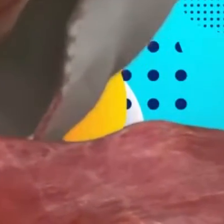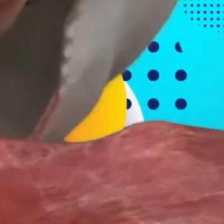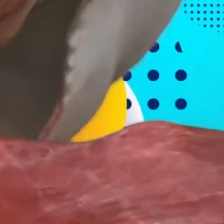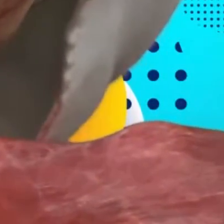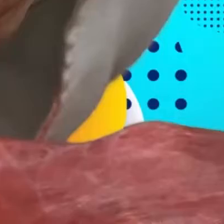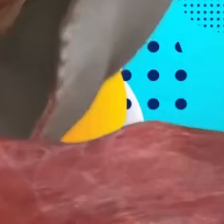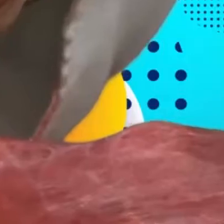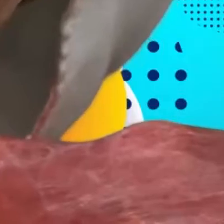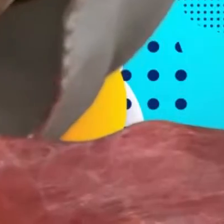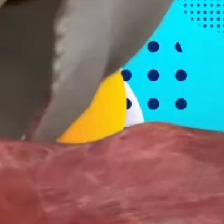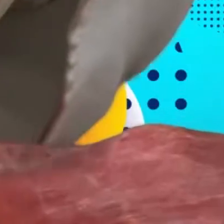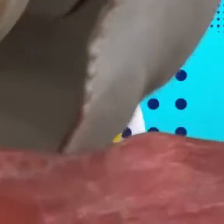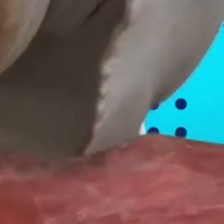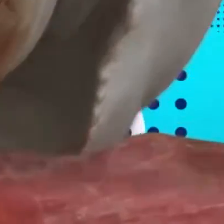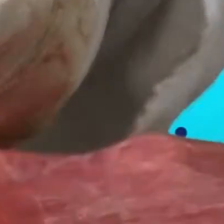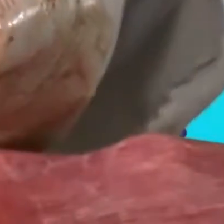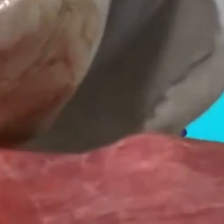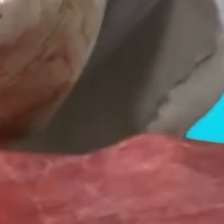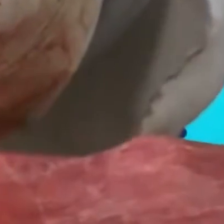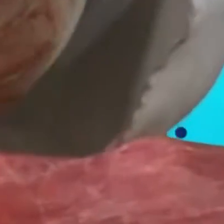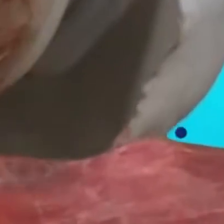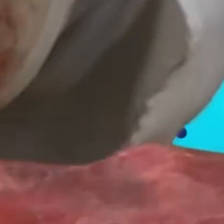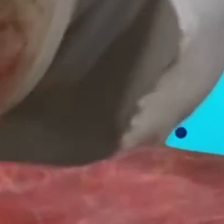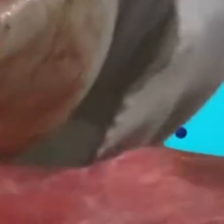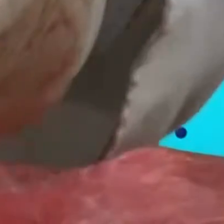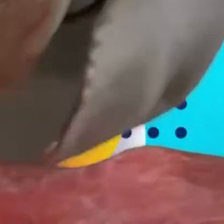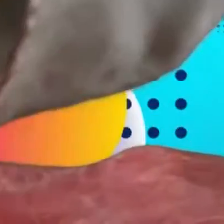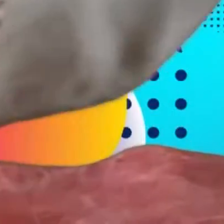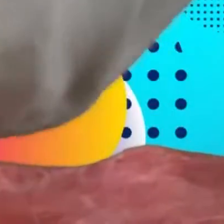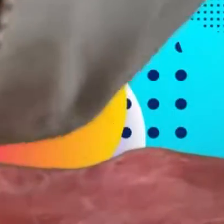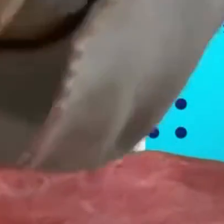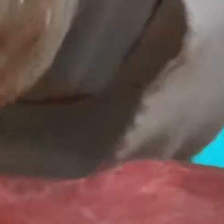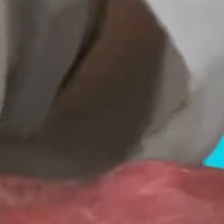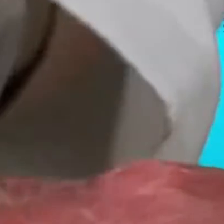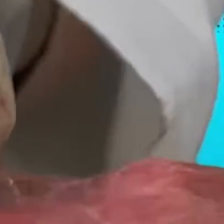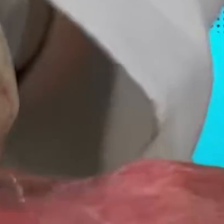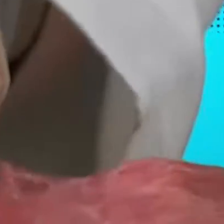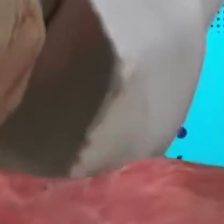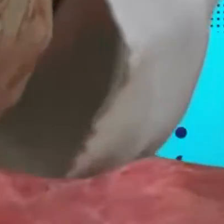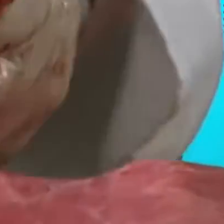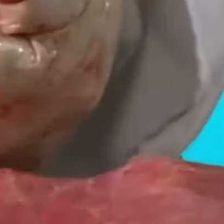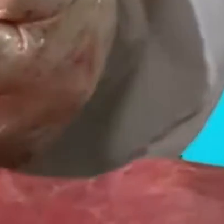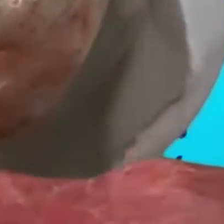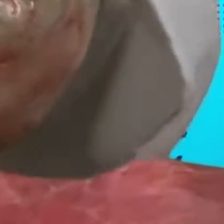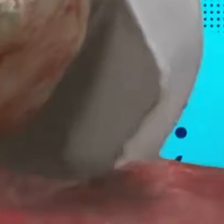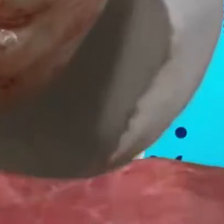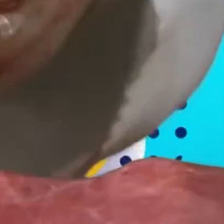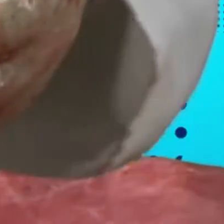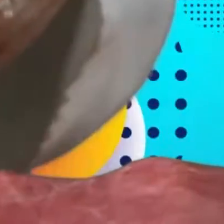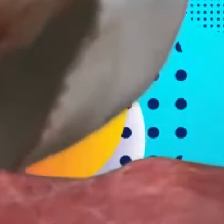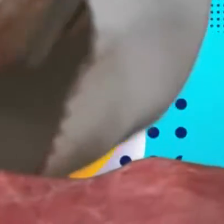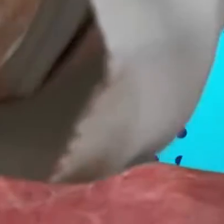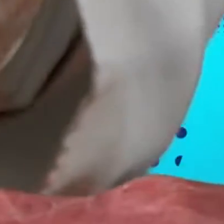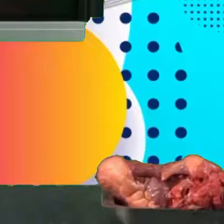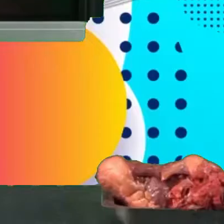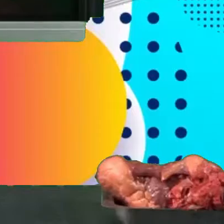C-shaped cartilaginous rings. And what do? Those C-shaped, look here, I can stick my finger all the way through. They keep the trachea nice